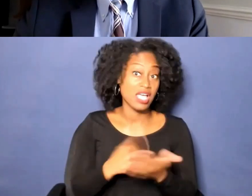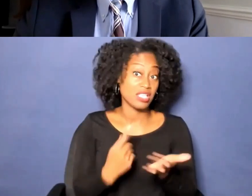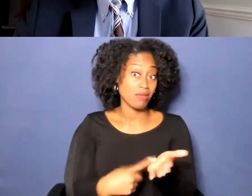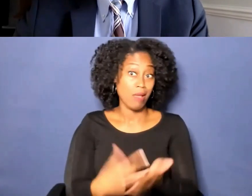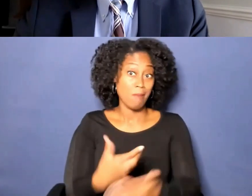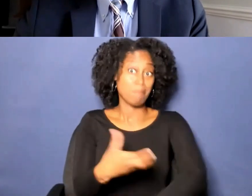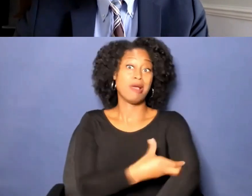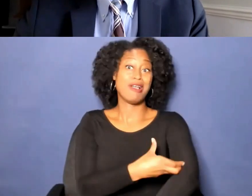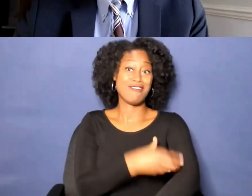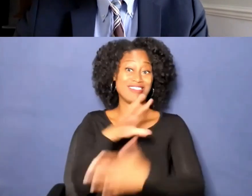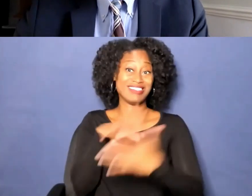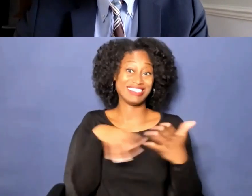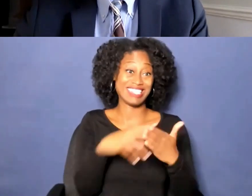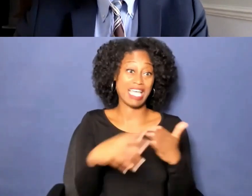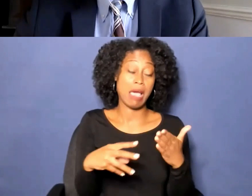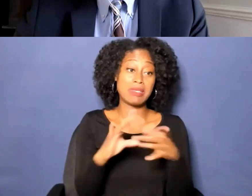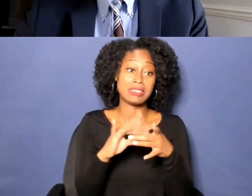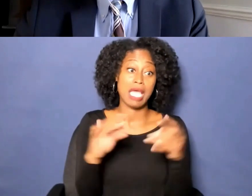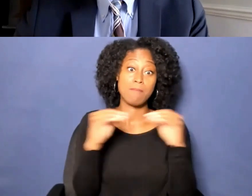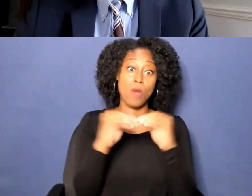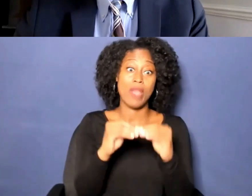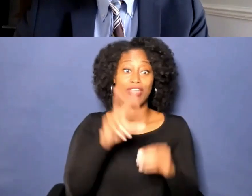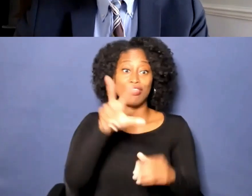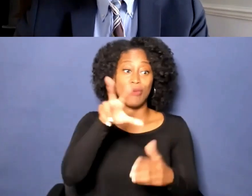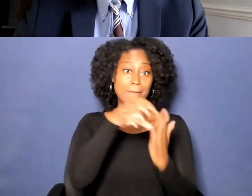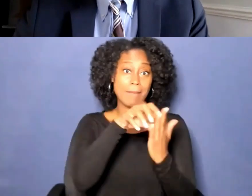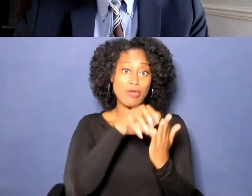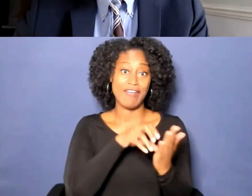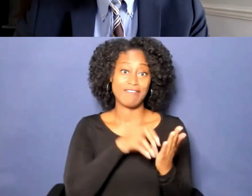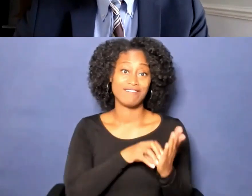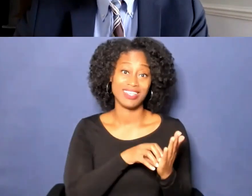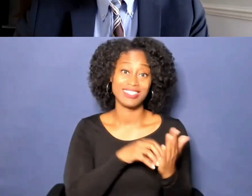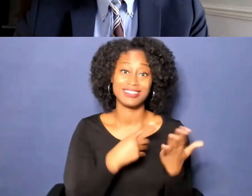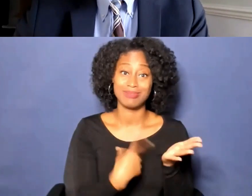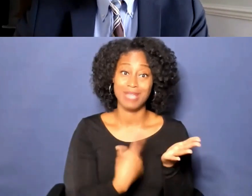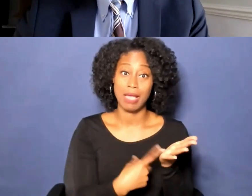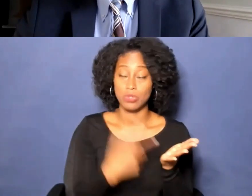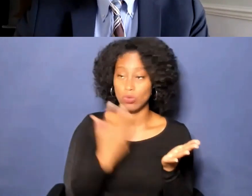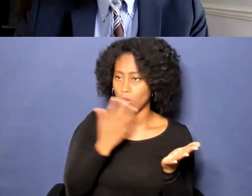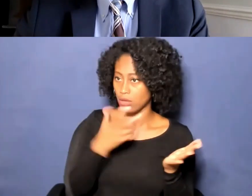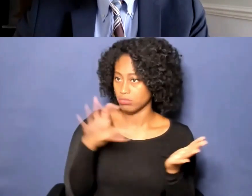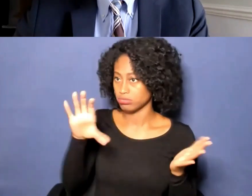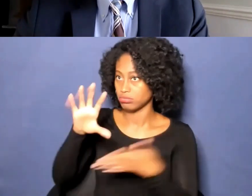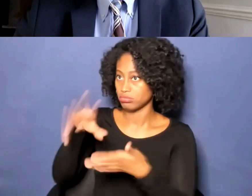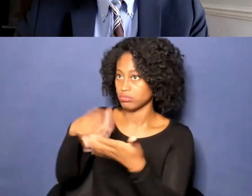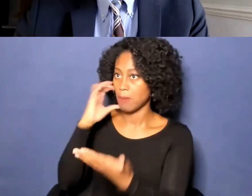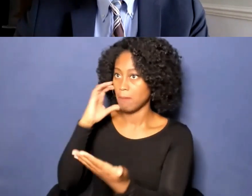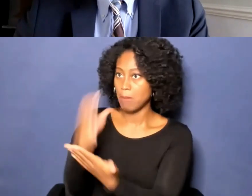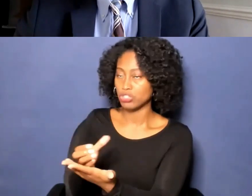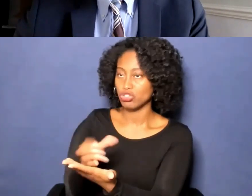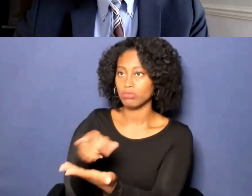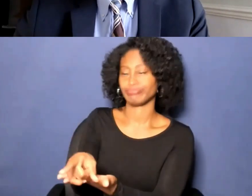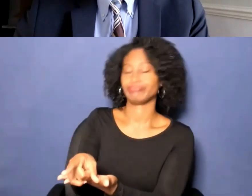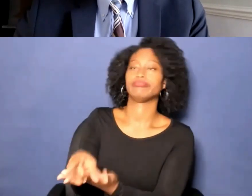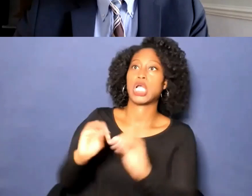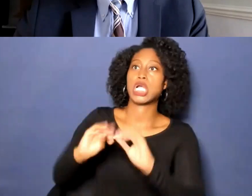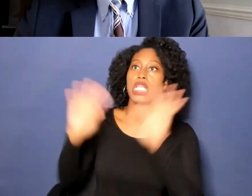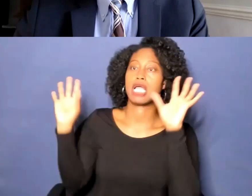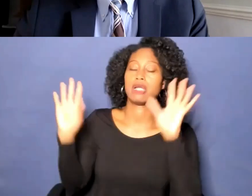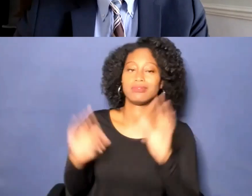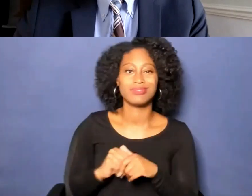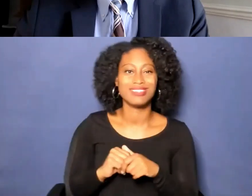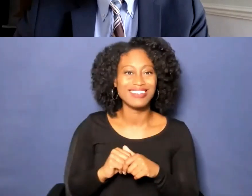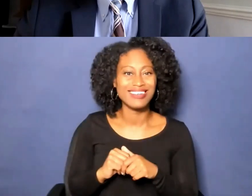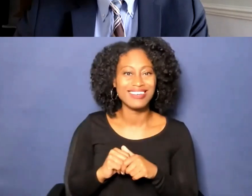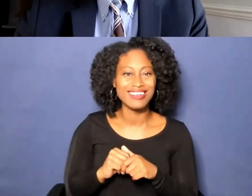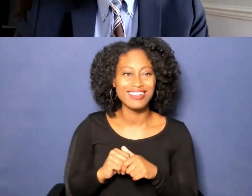can say a lot more than 3 paragraphs. But we've actually put an emphasis on